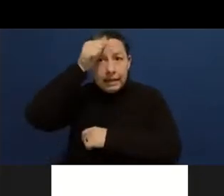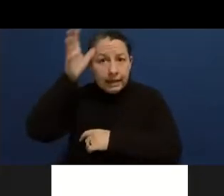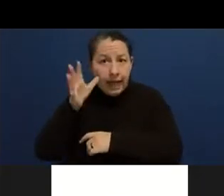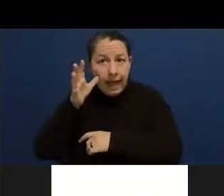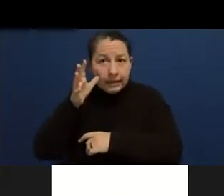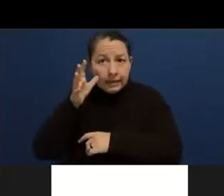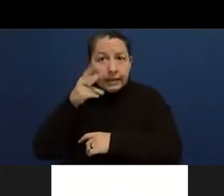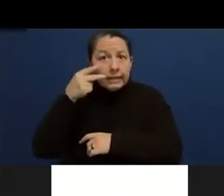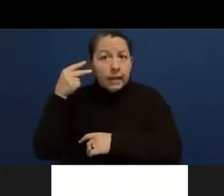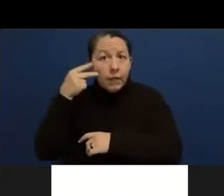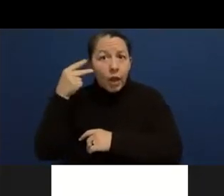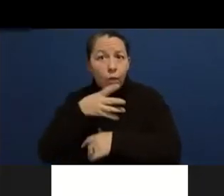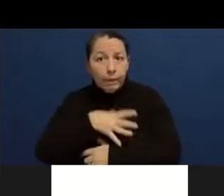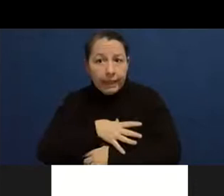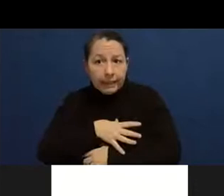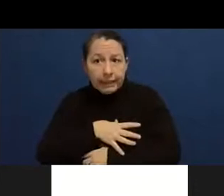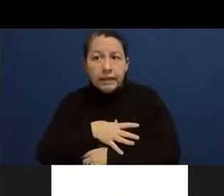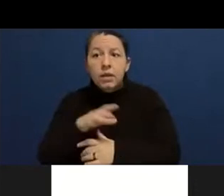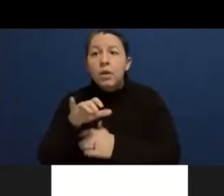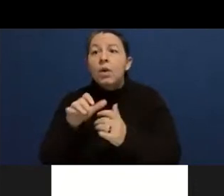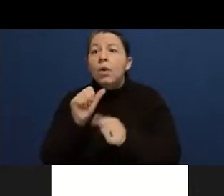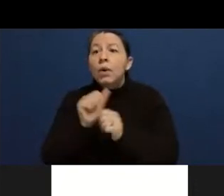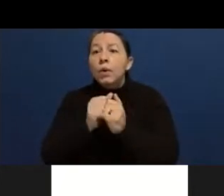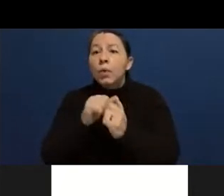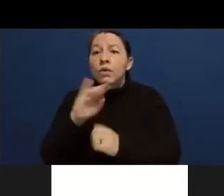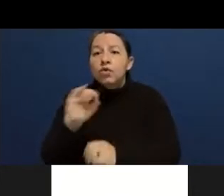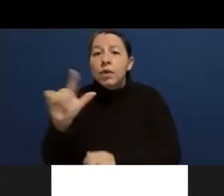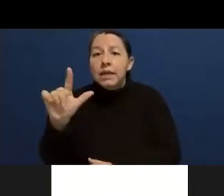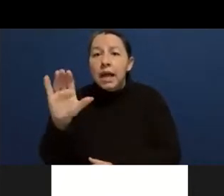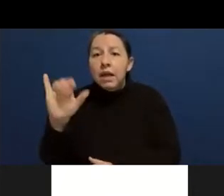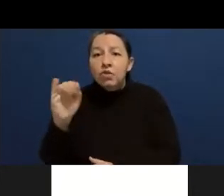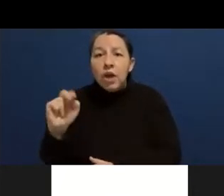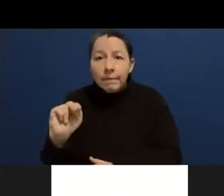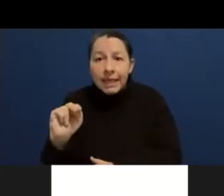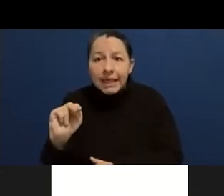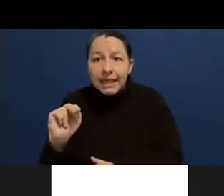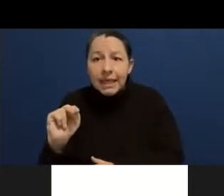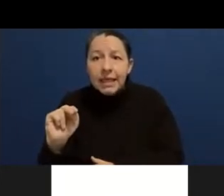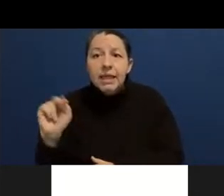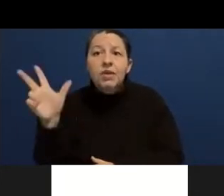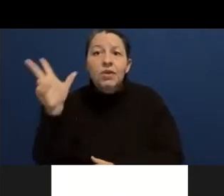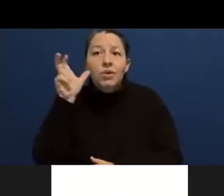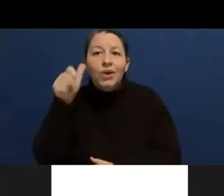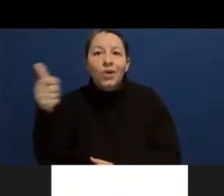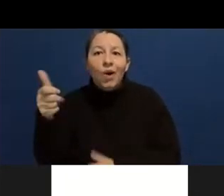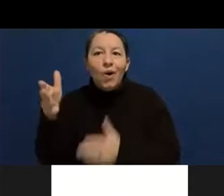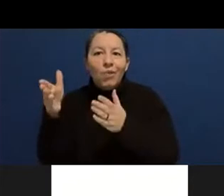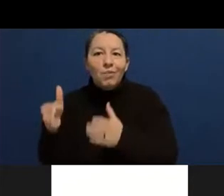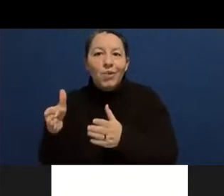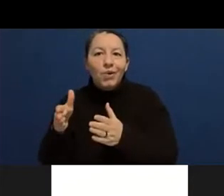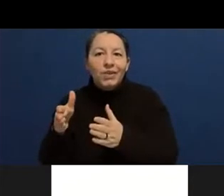with Janelle Chapin. Mind, how it's received into your body, your heart.